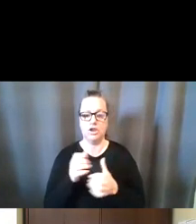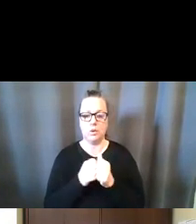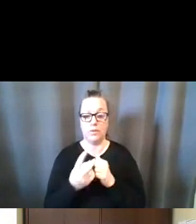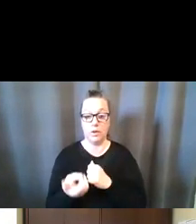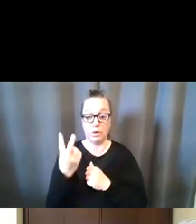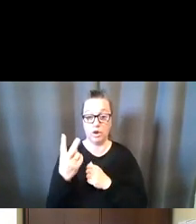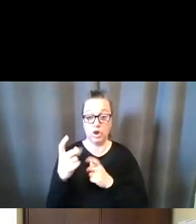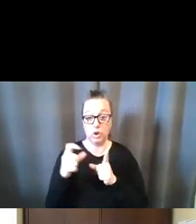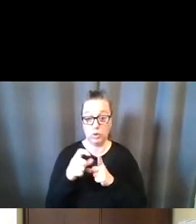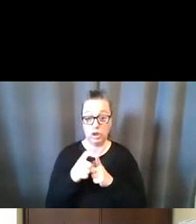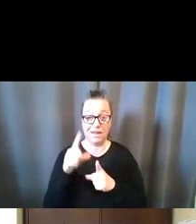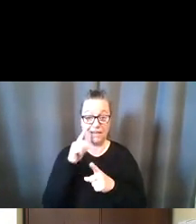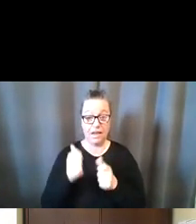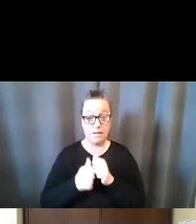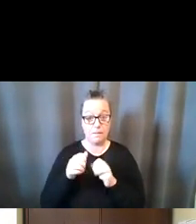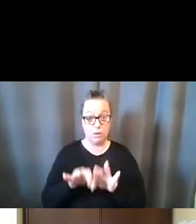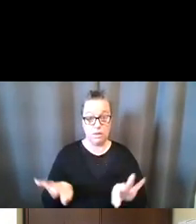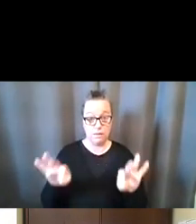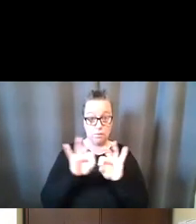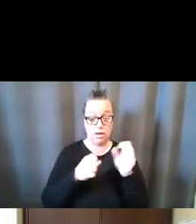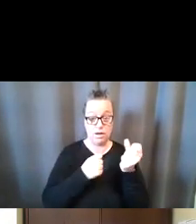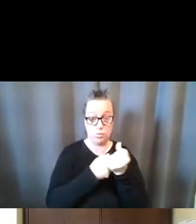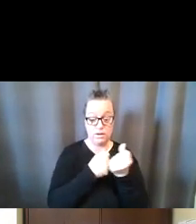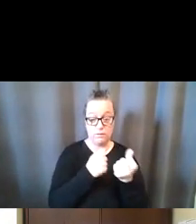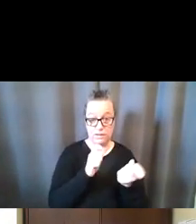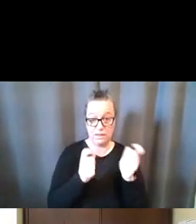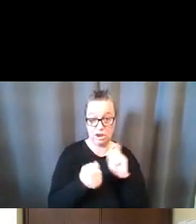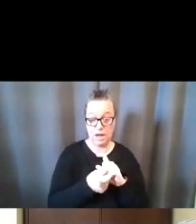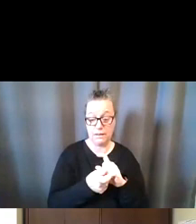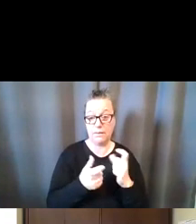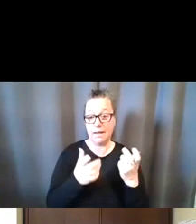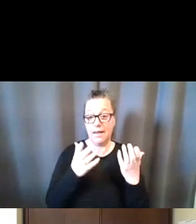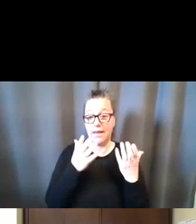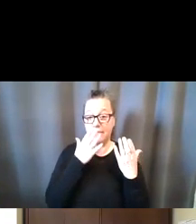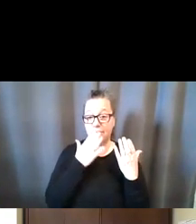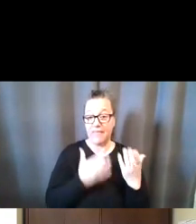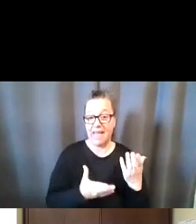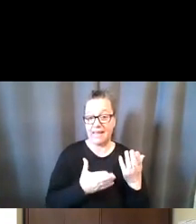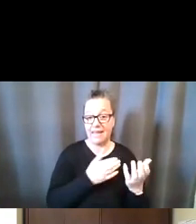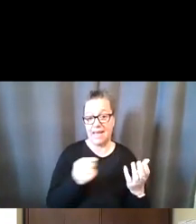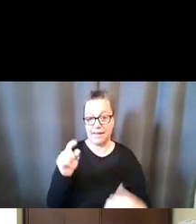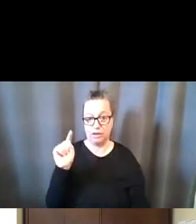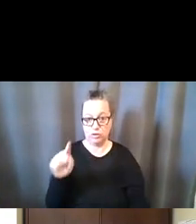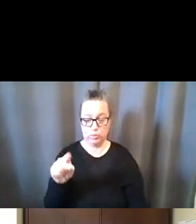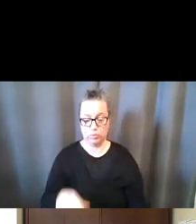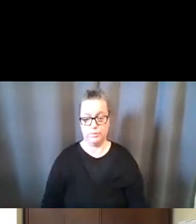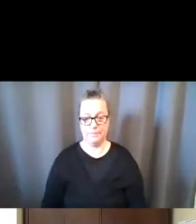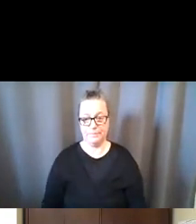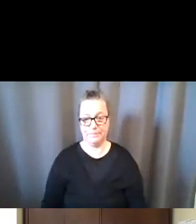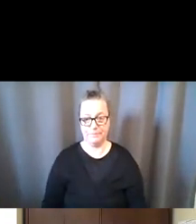that I think are the most important in reinforcing change: thank and you.